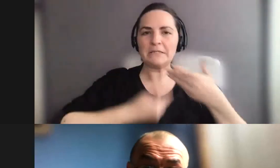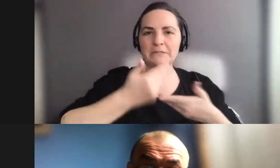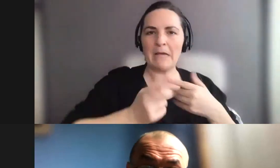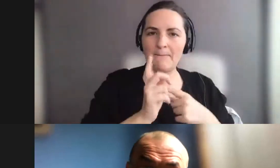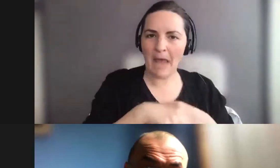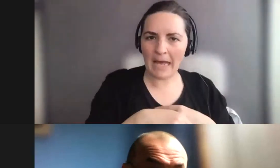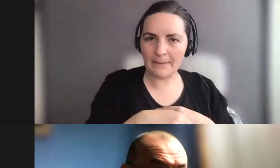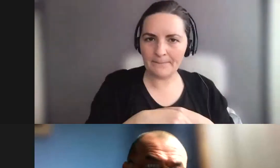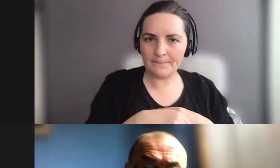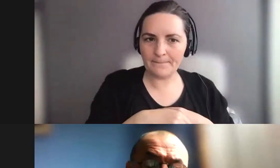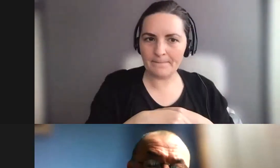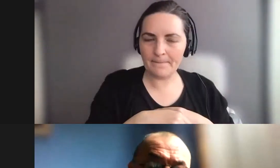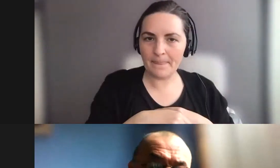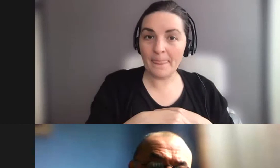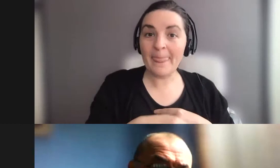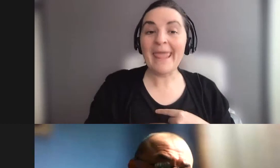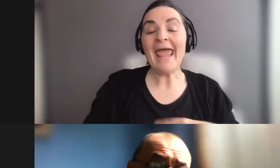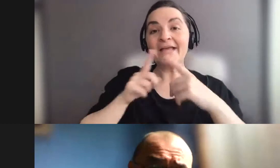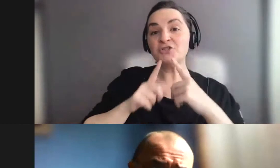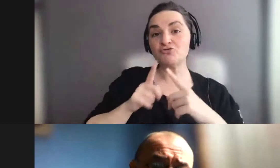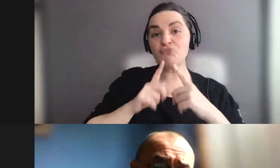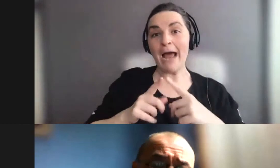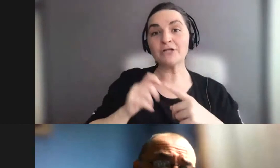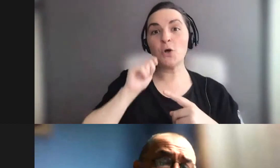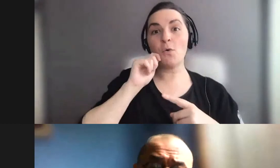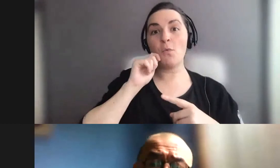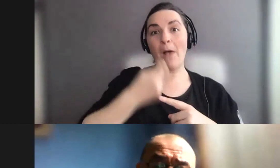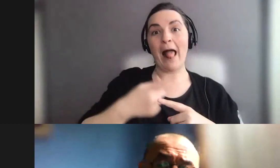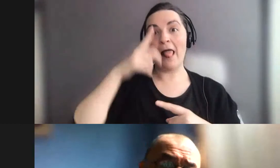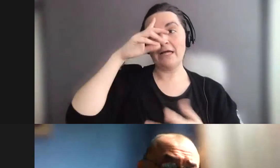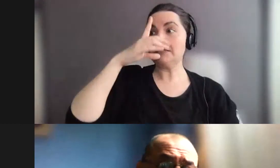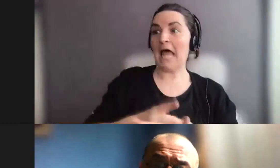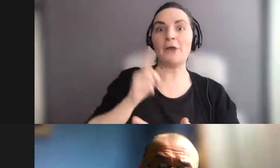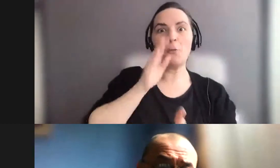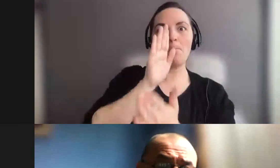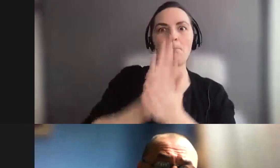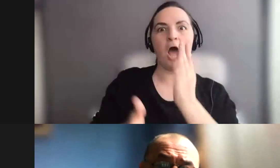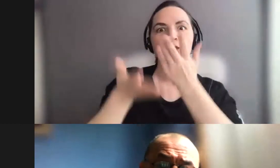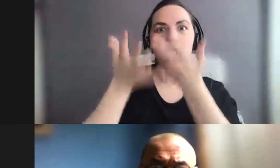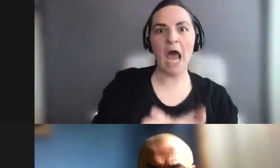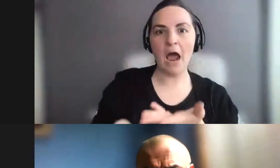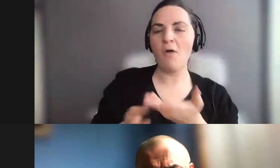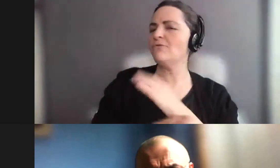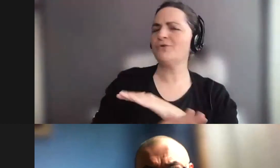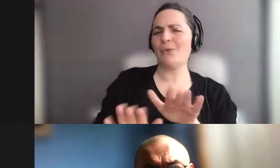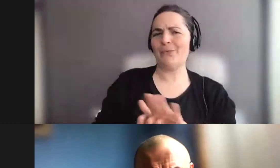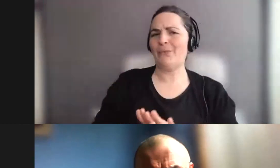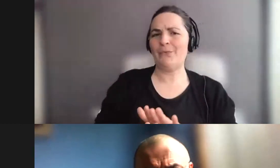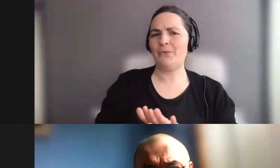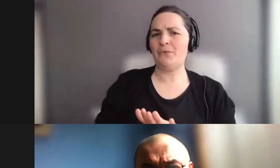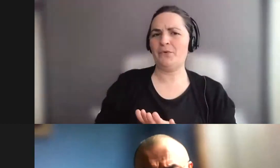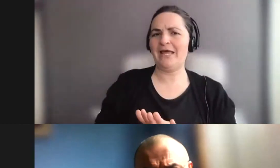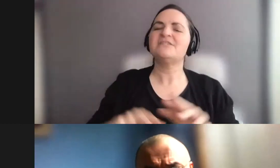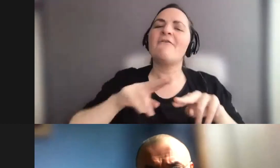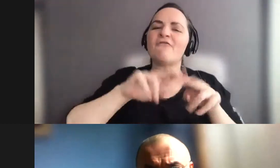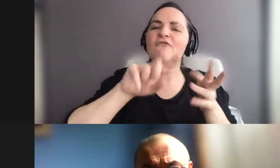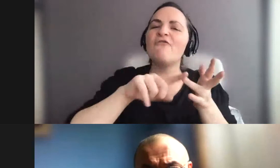instructor. The driving instructor is not going to make a decision at that point whether you've passed the driving test or not. This is a